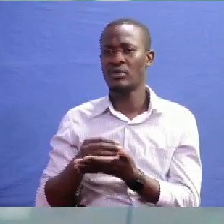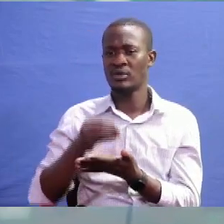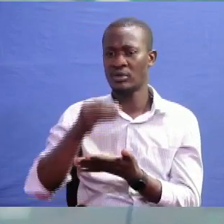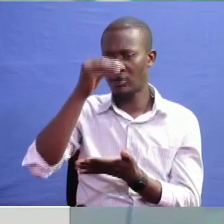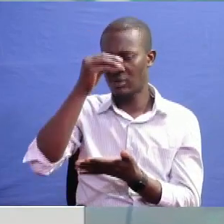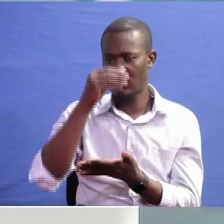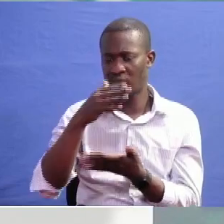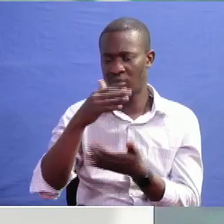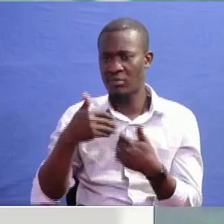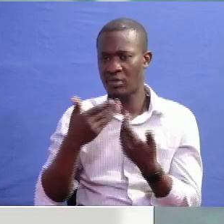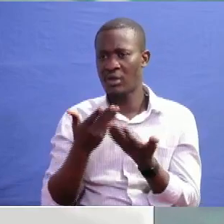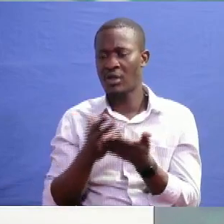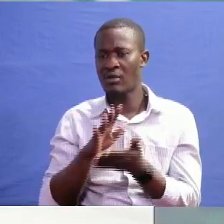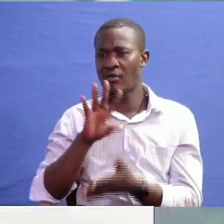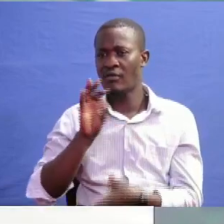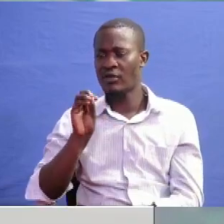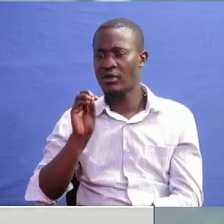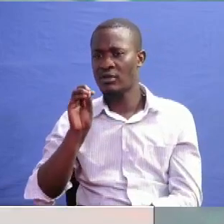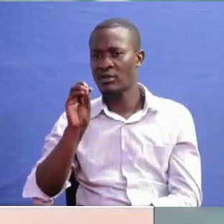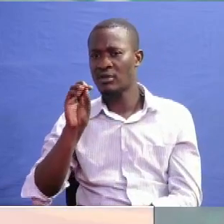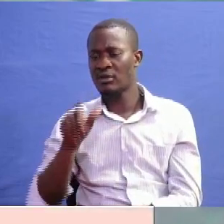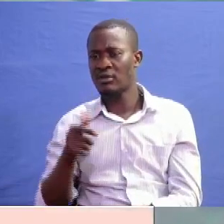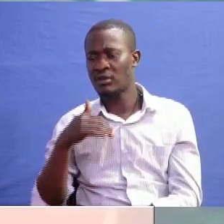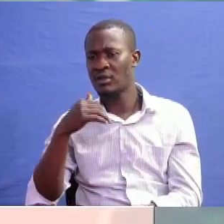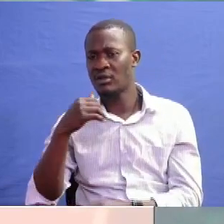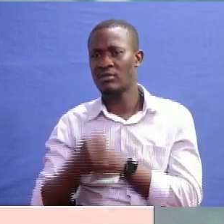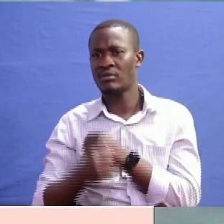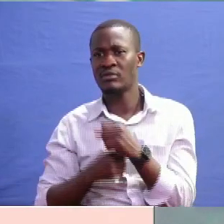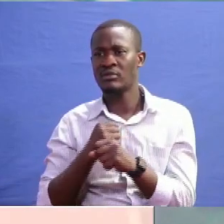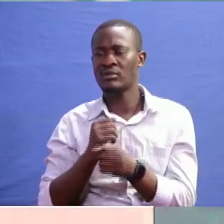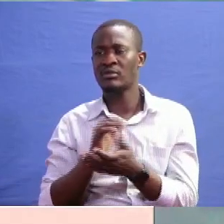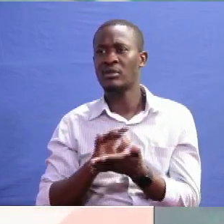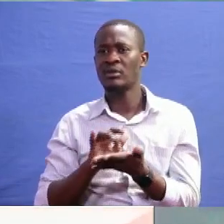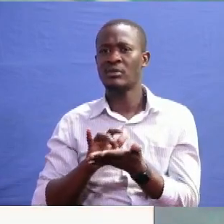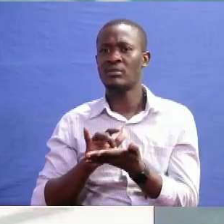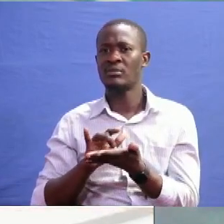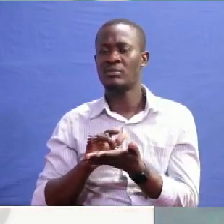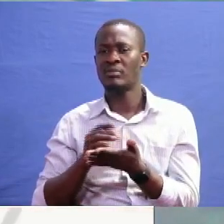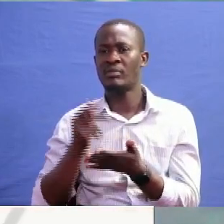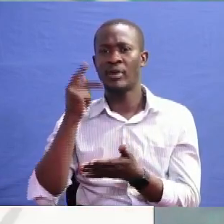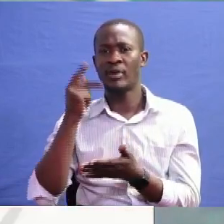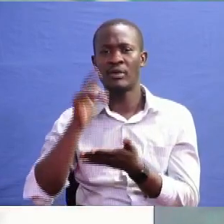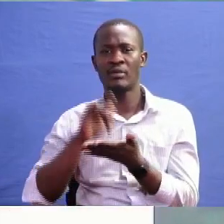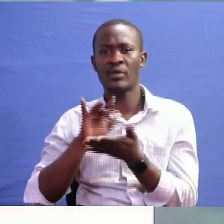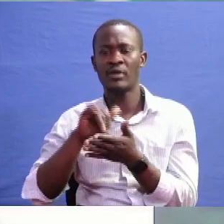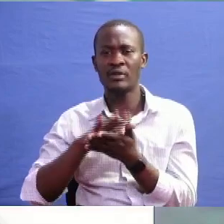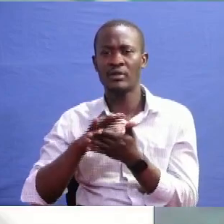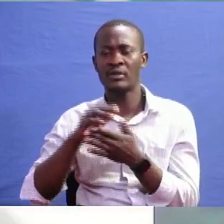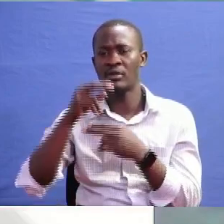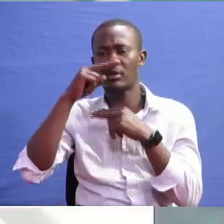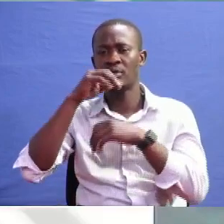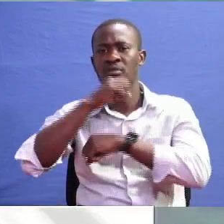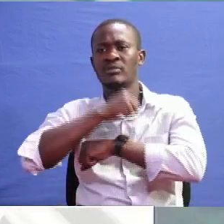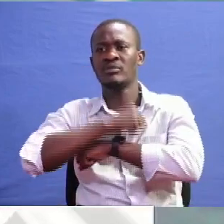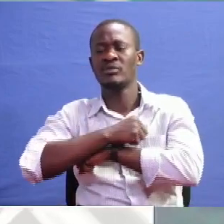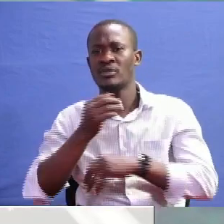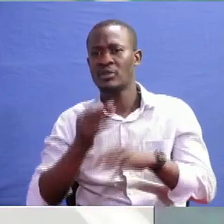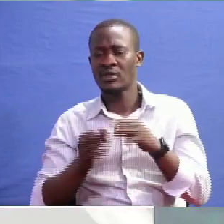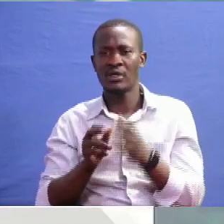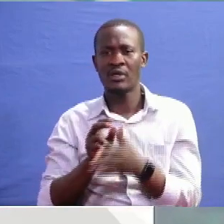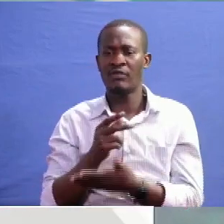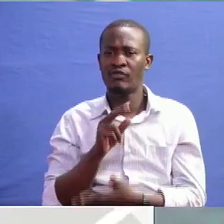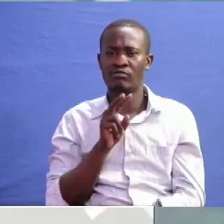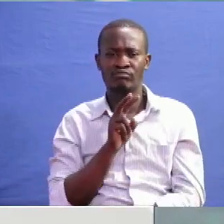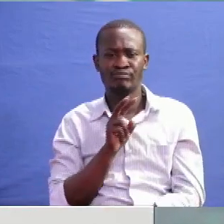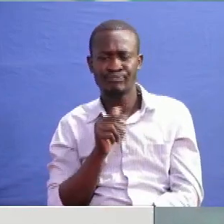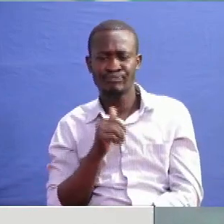about 40,000 shillings per year. Parents who have been paying this in high school, they are paying even more in high school. Actually, so if you look at it like